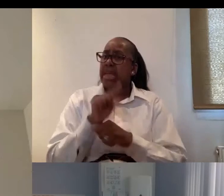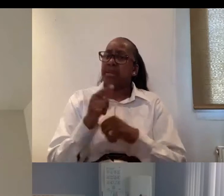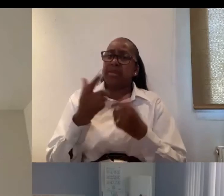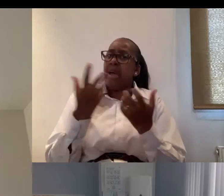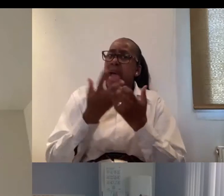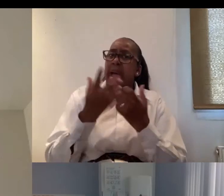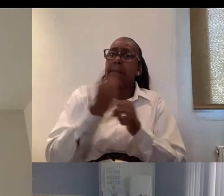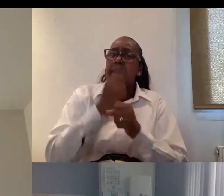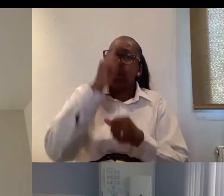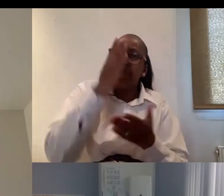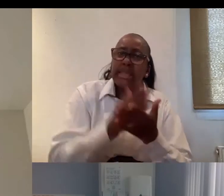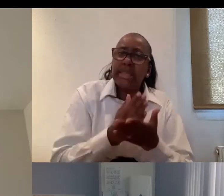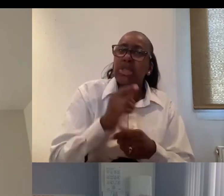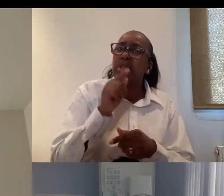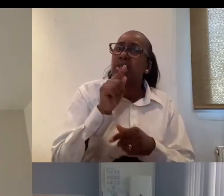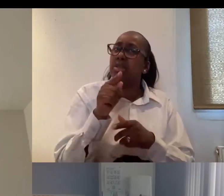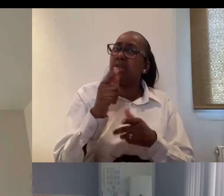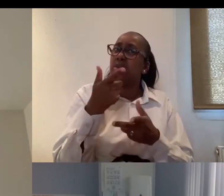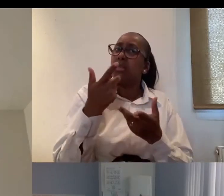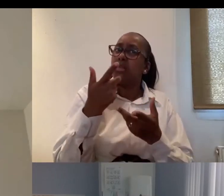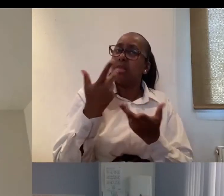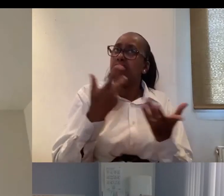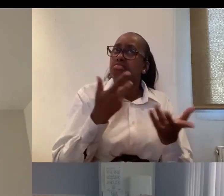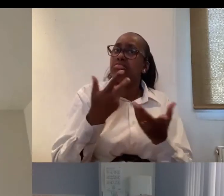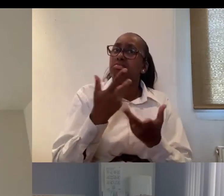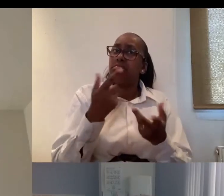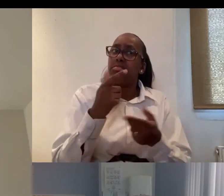making the decision to have the COVID vaccine?